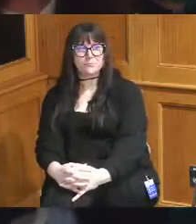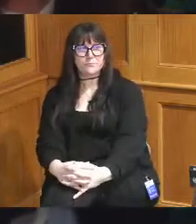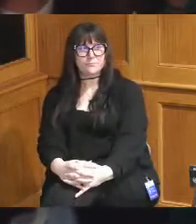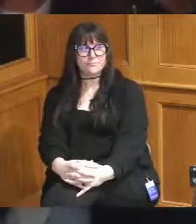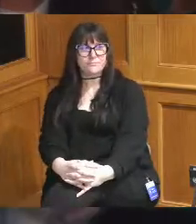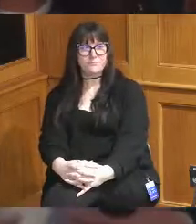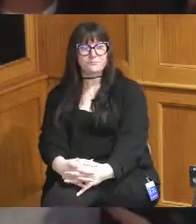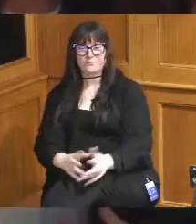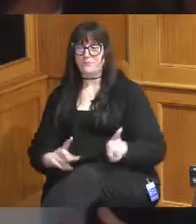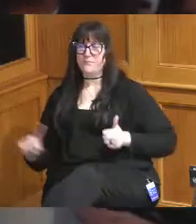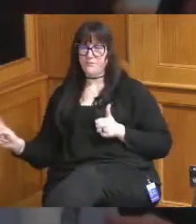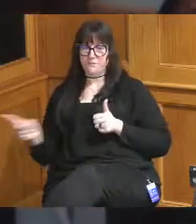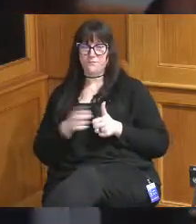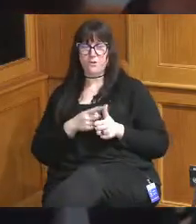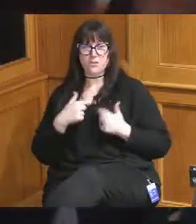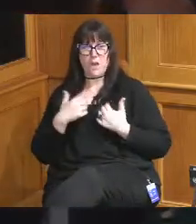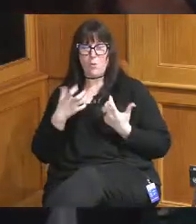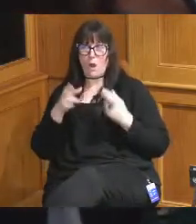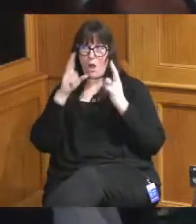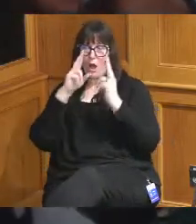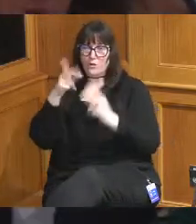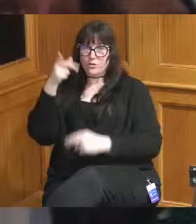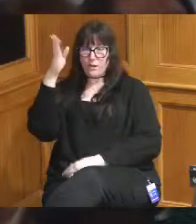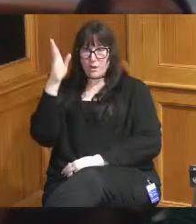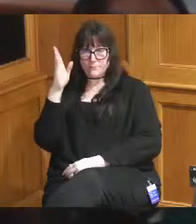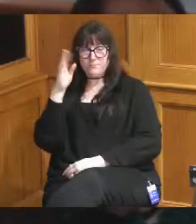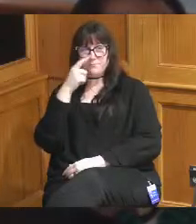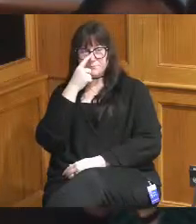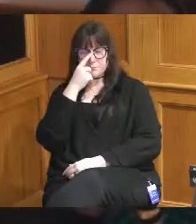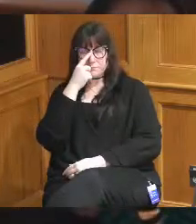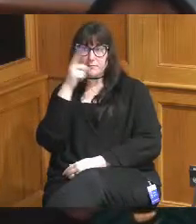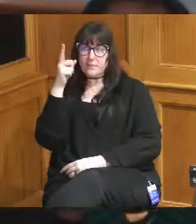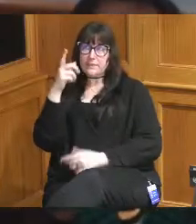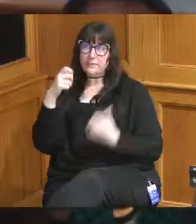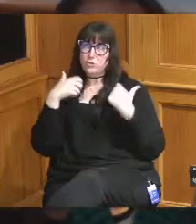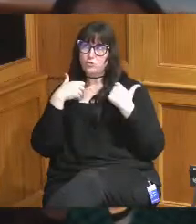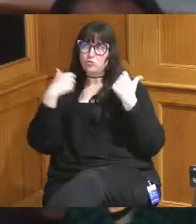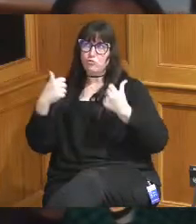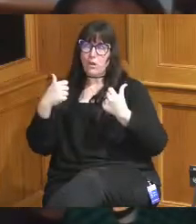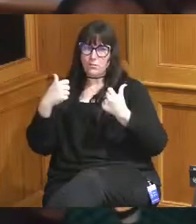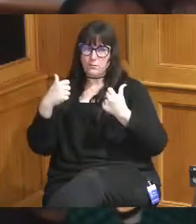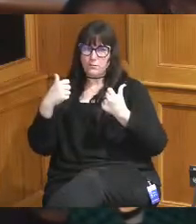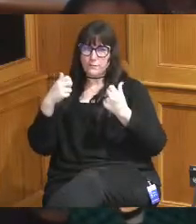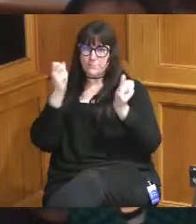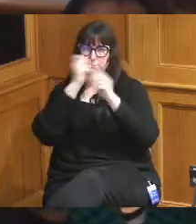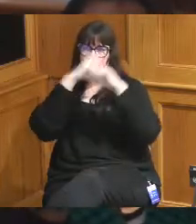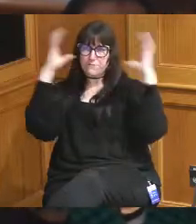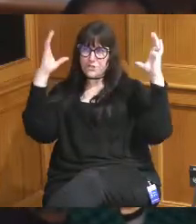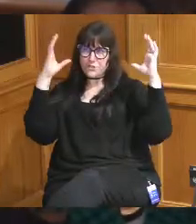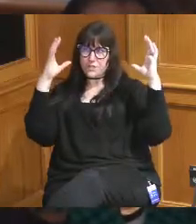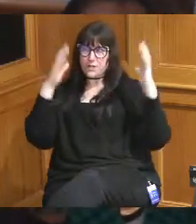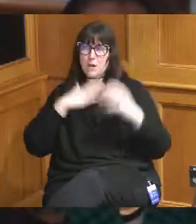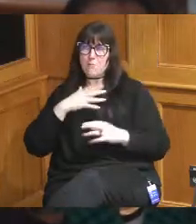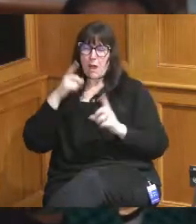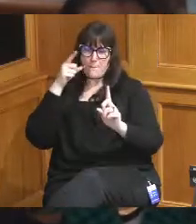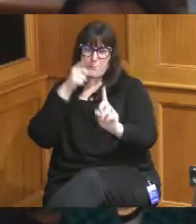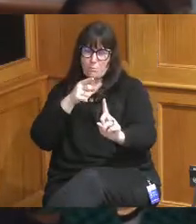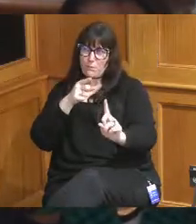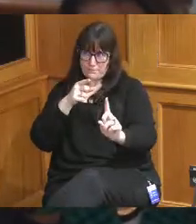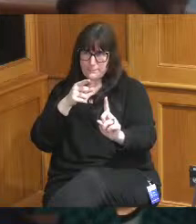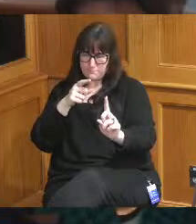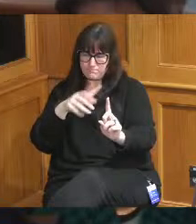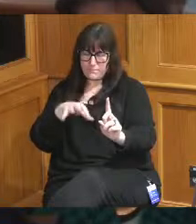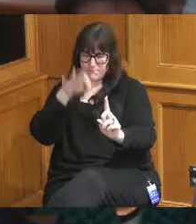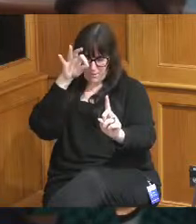Well, I'd like to first give honor to God, who has given me strength and vision to find my purpose in life.